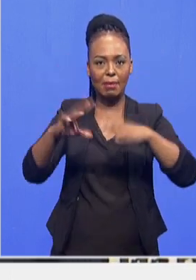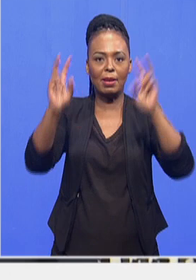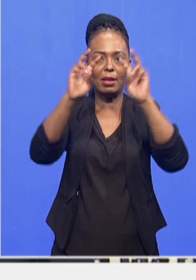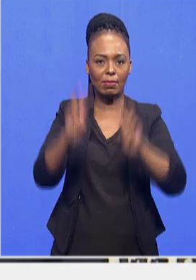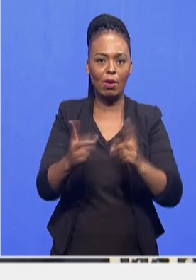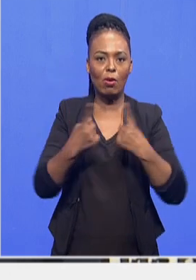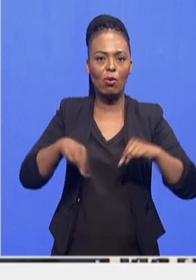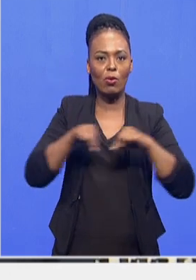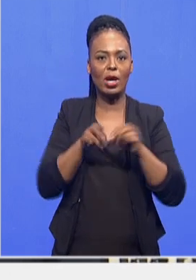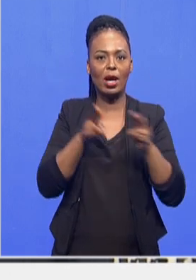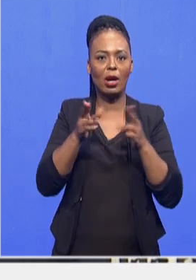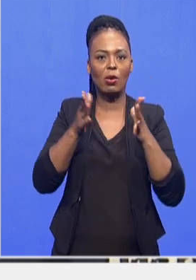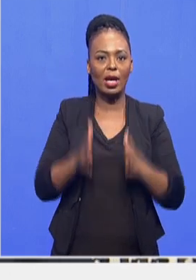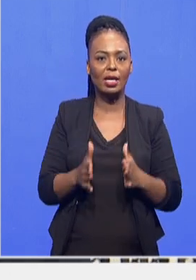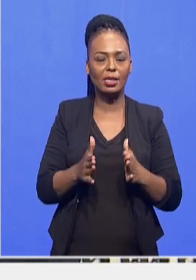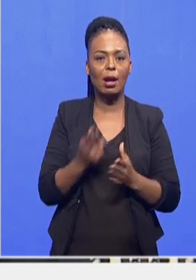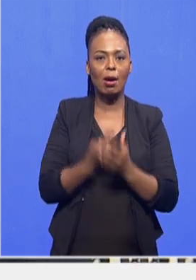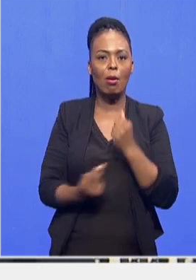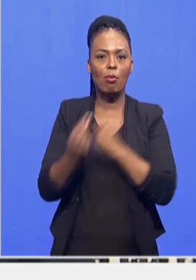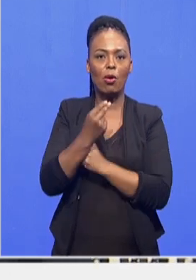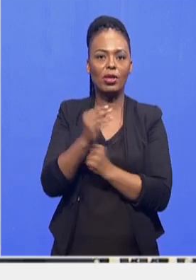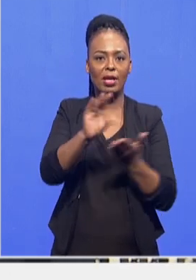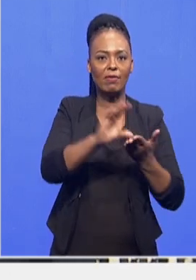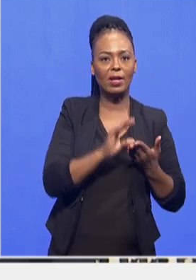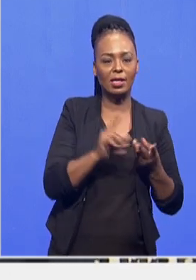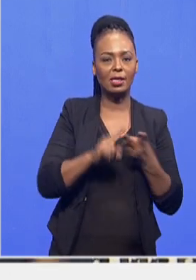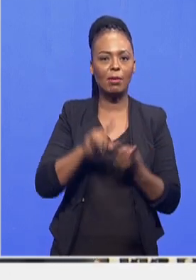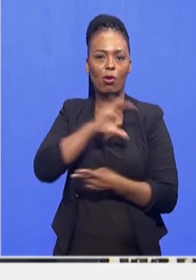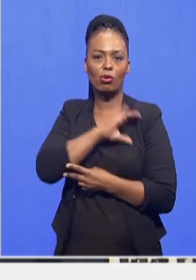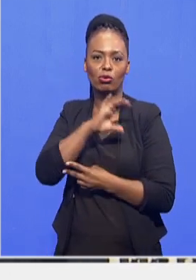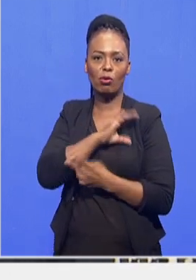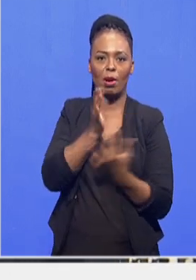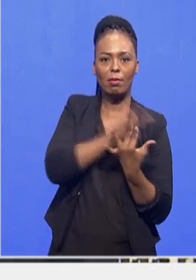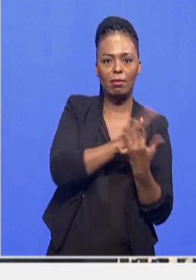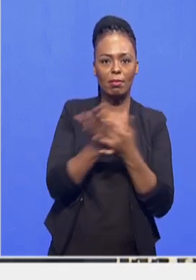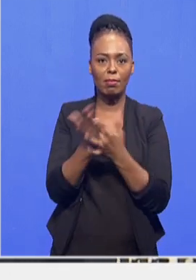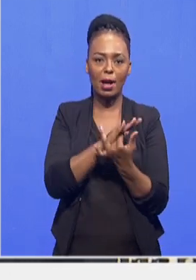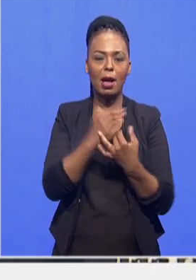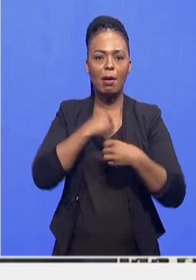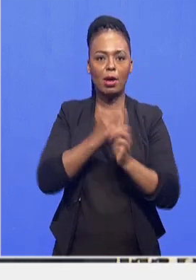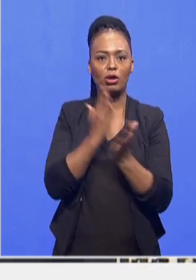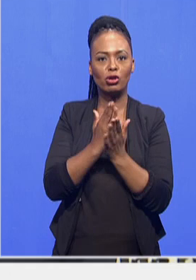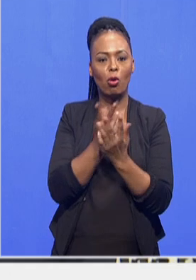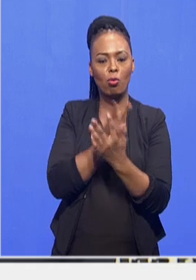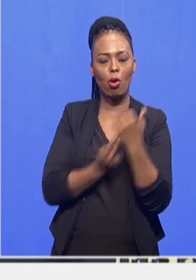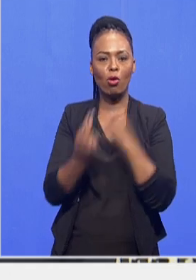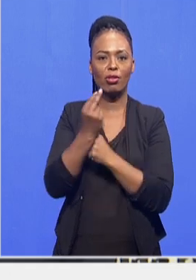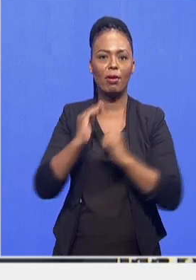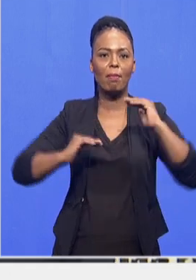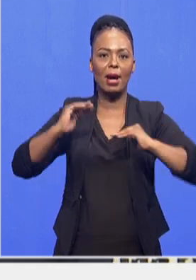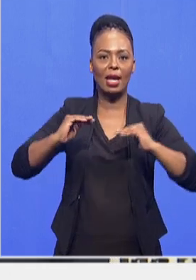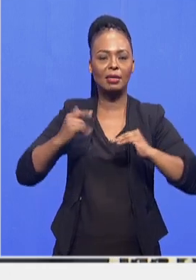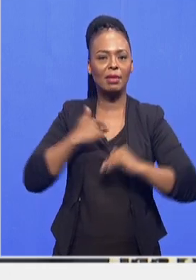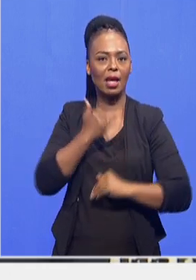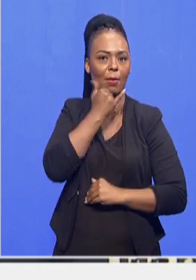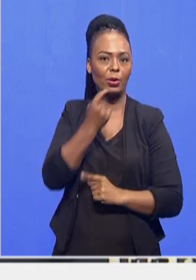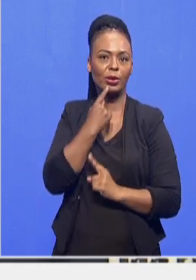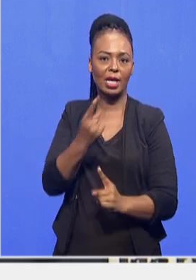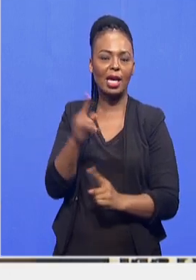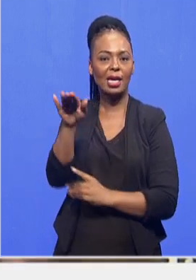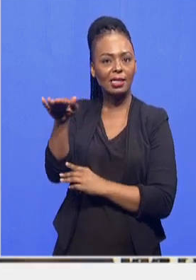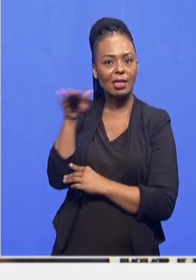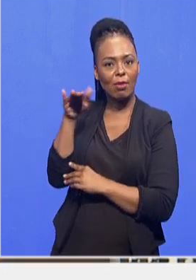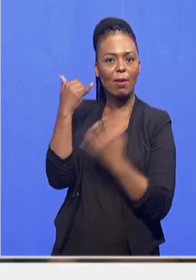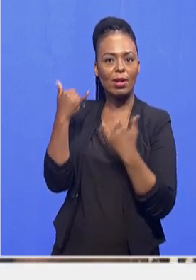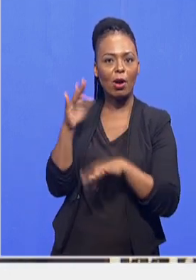we sit in between both the investors and the consumers to ensure that we strike a balance. But I'm glad to say in Zimbabwe, where we have managed to actually more